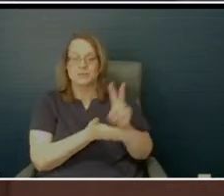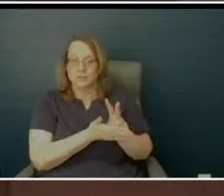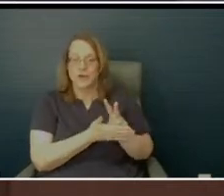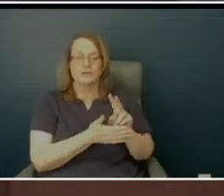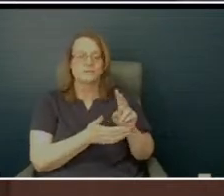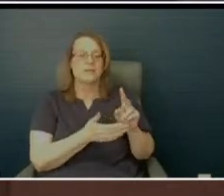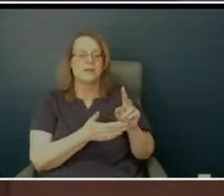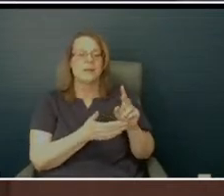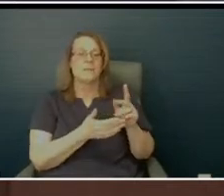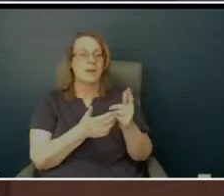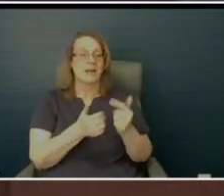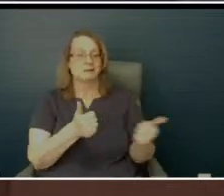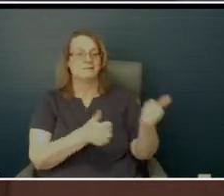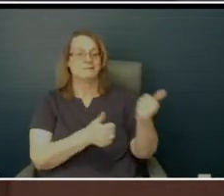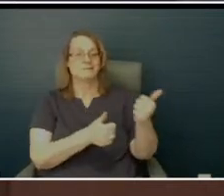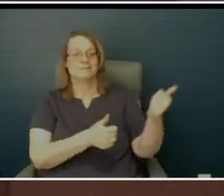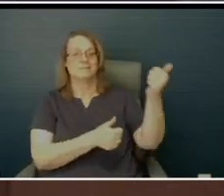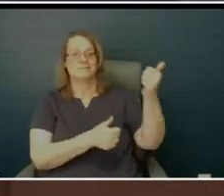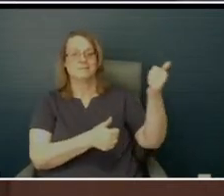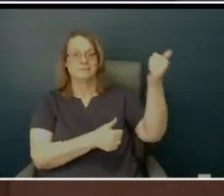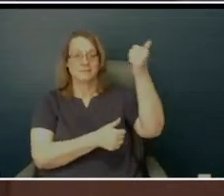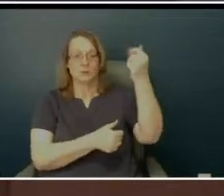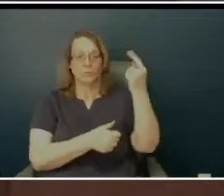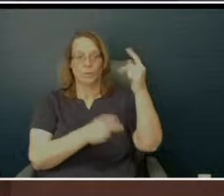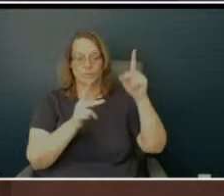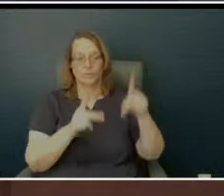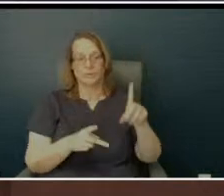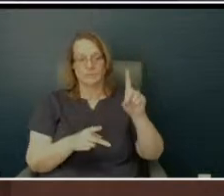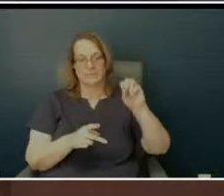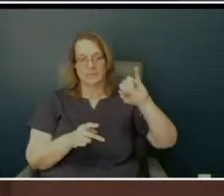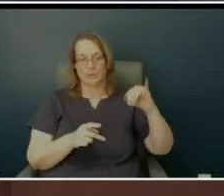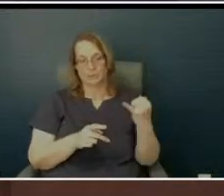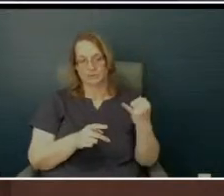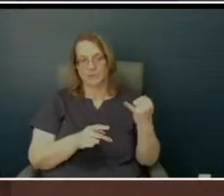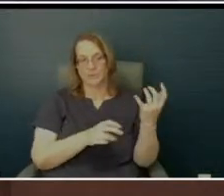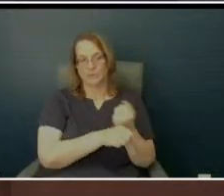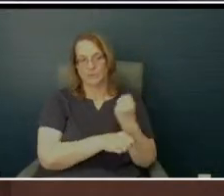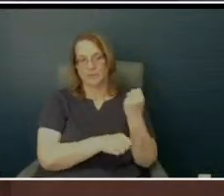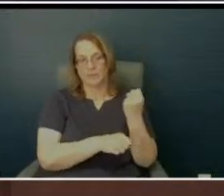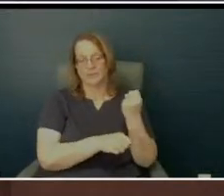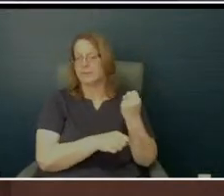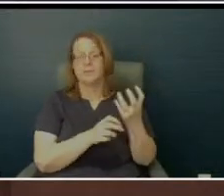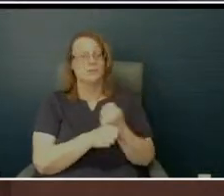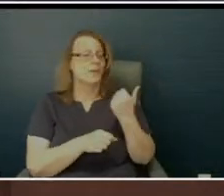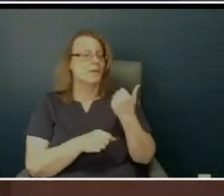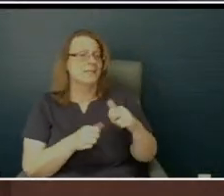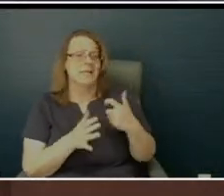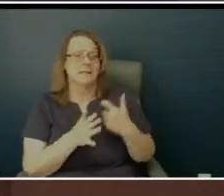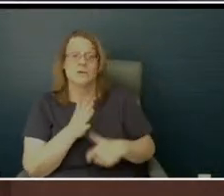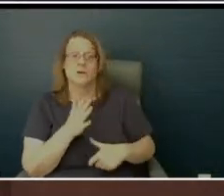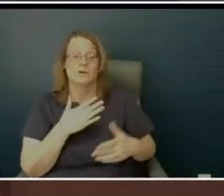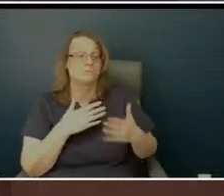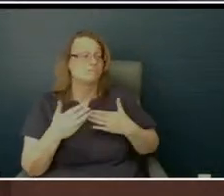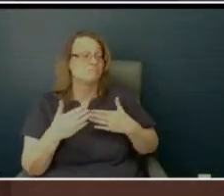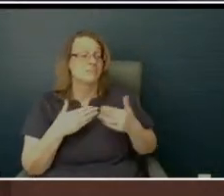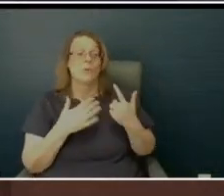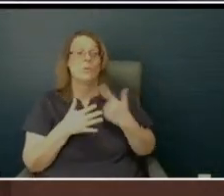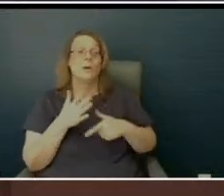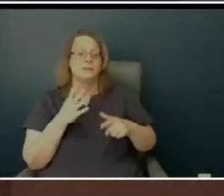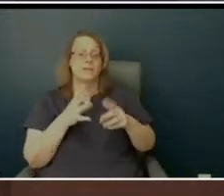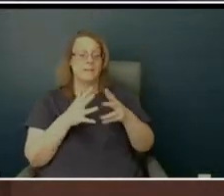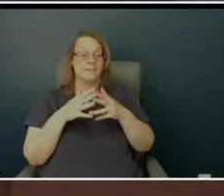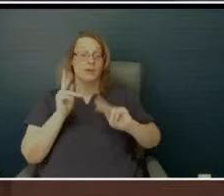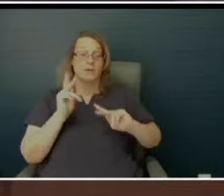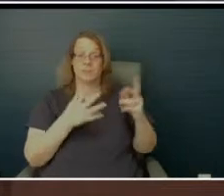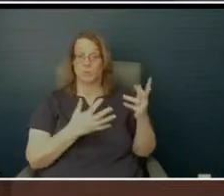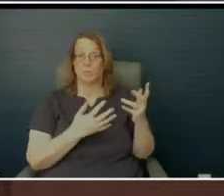justice. It was a power play to win at all costs with no regard for the will of the American people. It was about